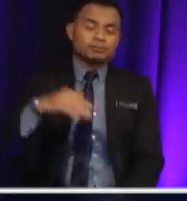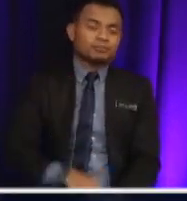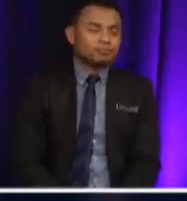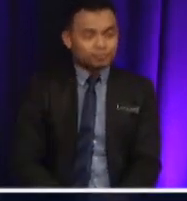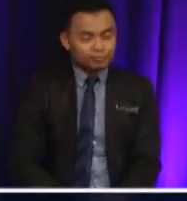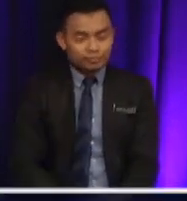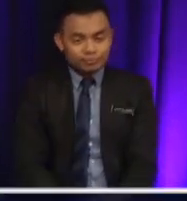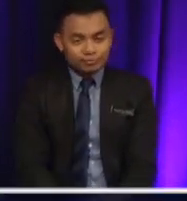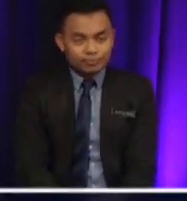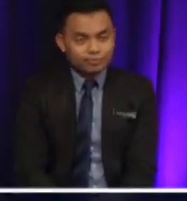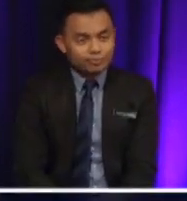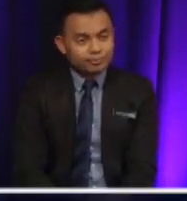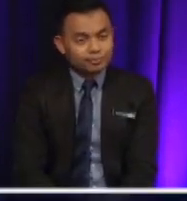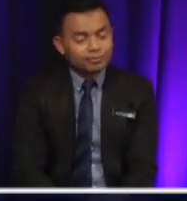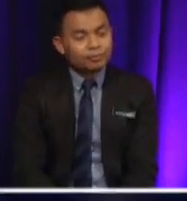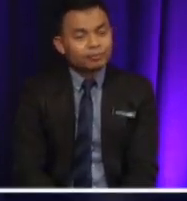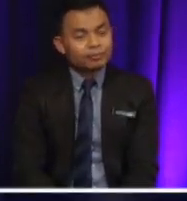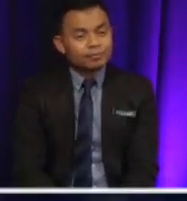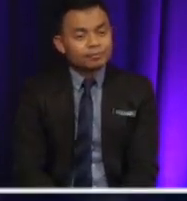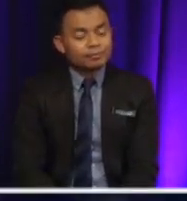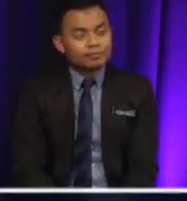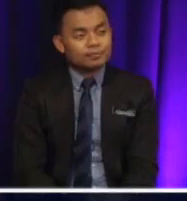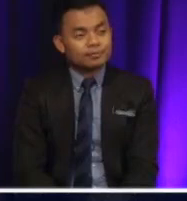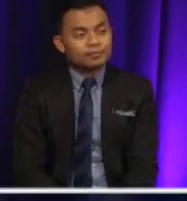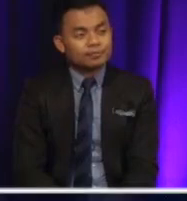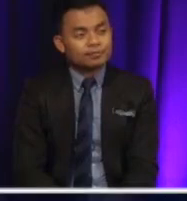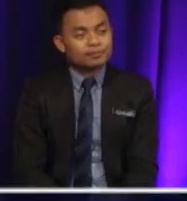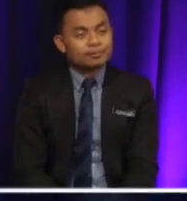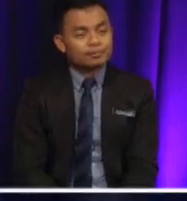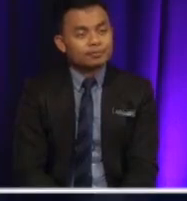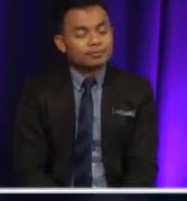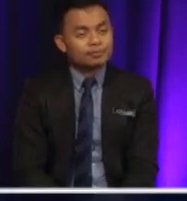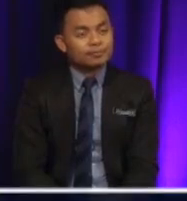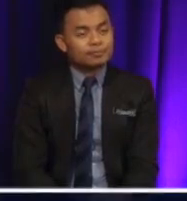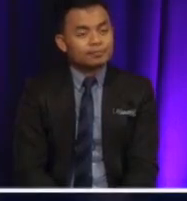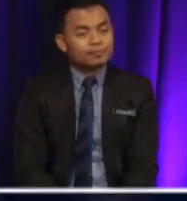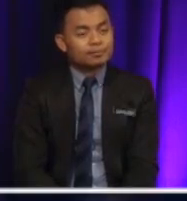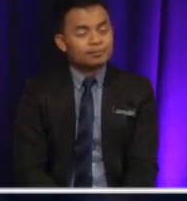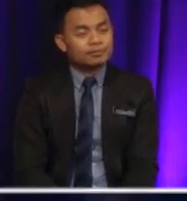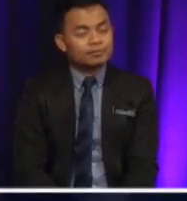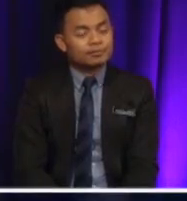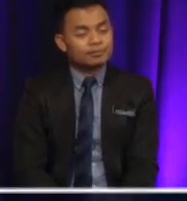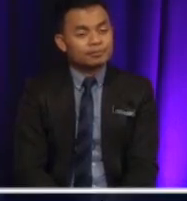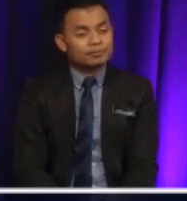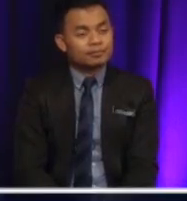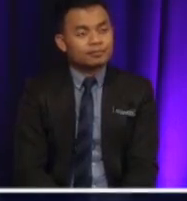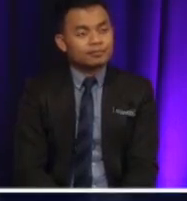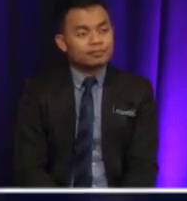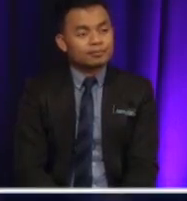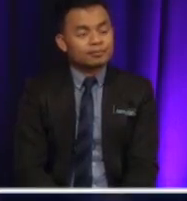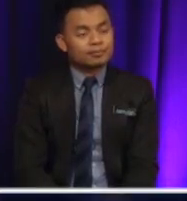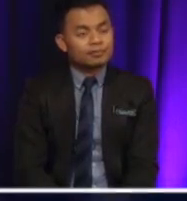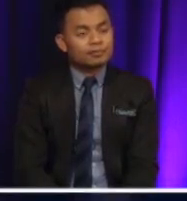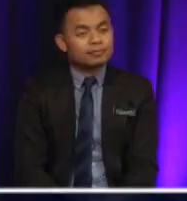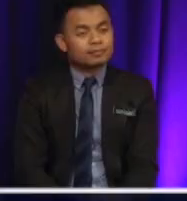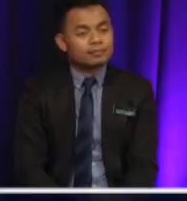today. Okay, We're going to read. Remember when I came in, you were reading the sonnet 18, right? Yes, I remember.